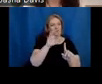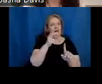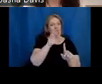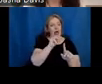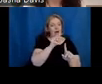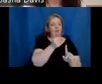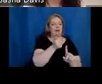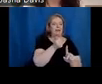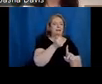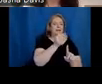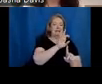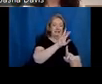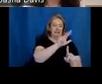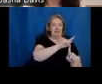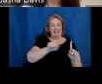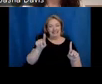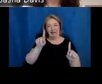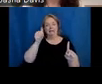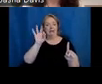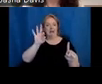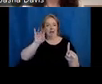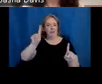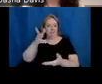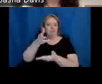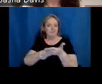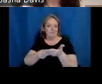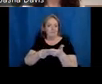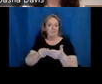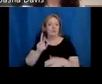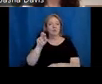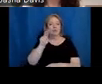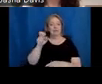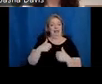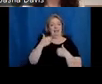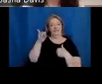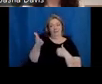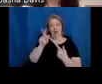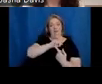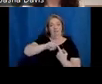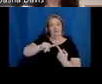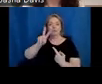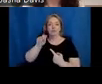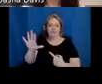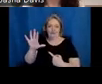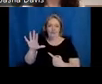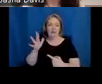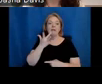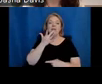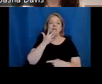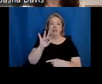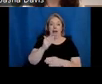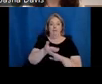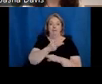here until she passed in 2005. Luckily, the foundation was formally incorporated prior to both